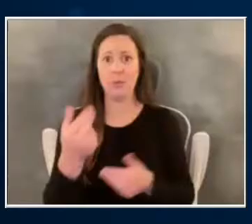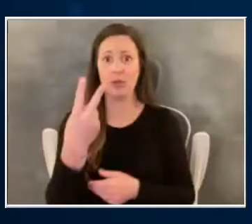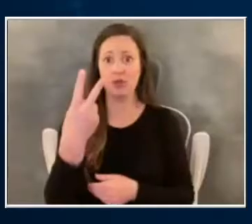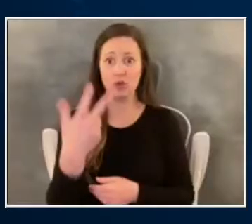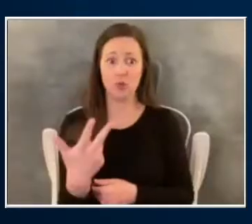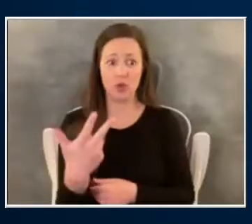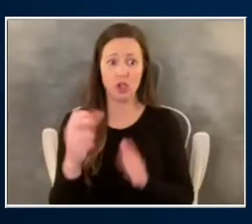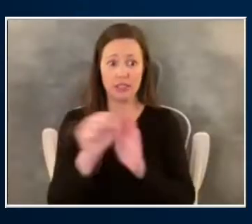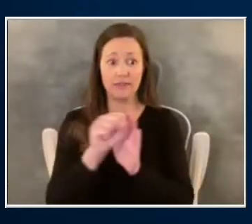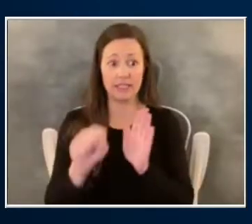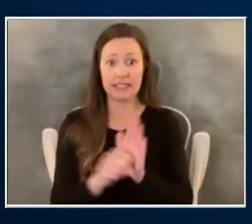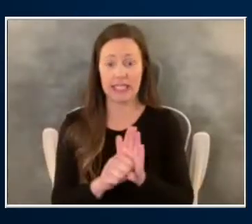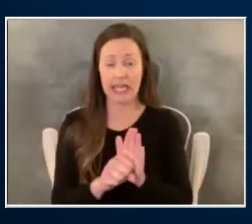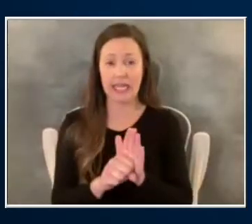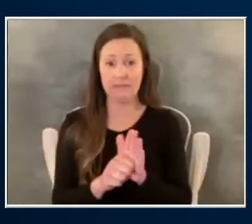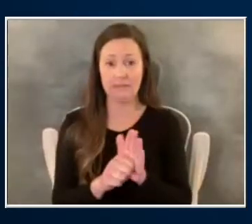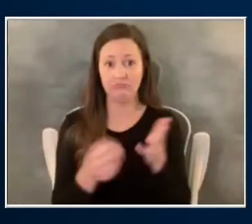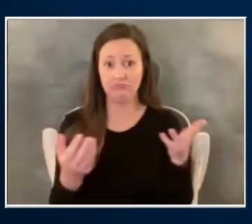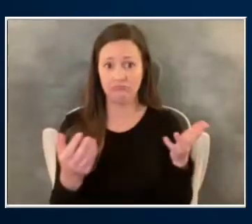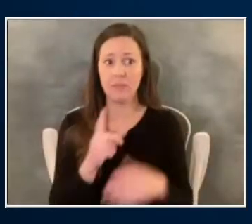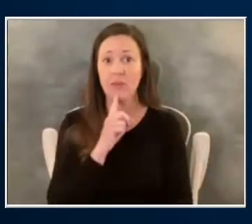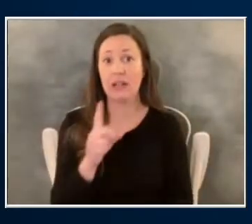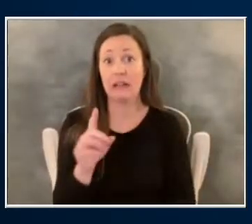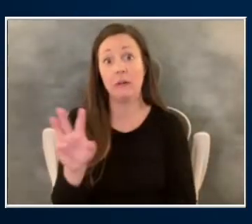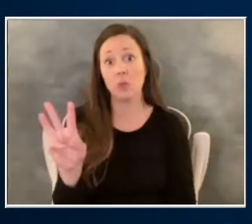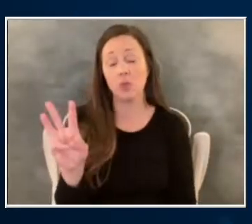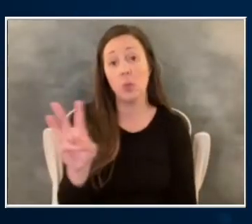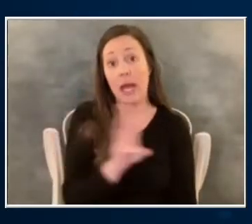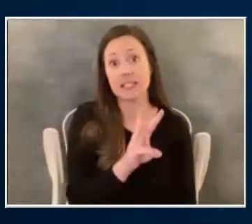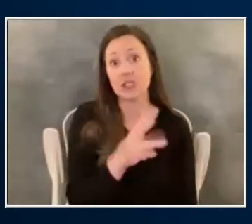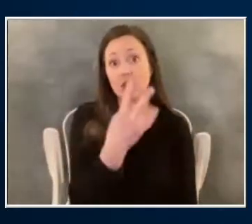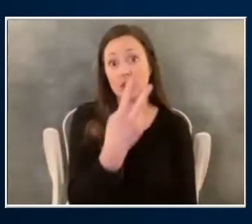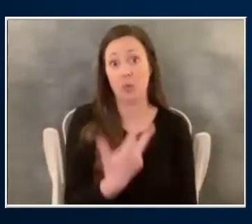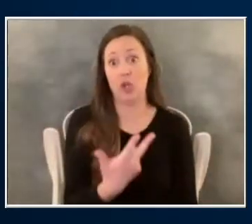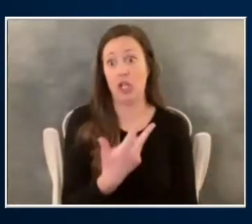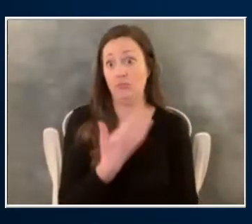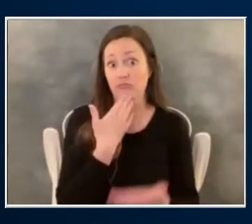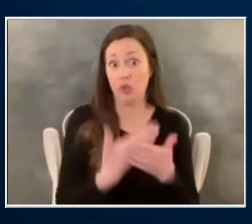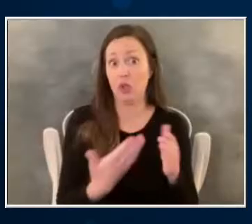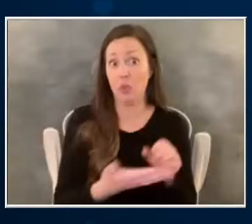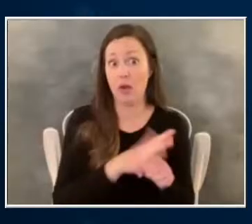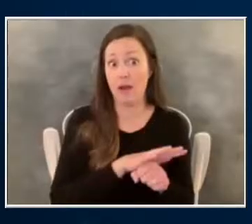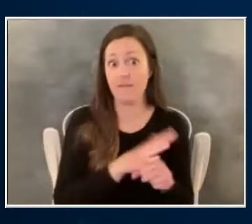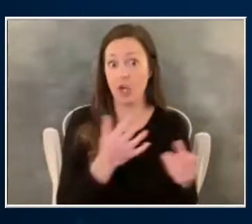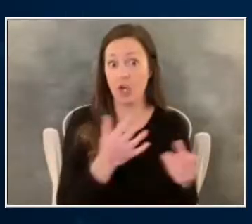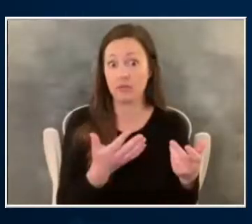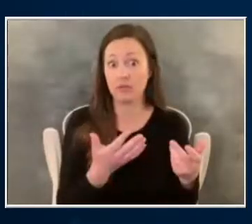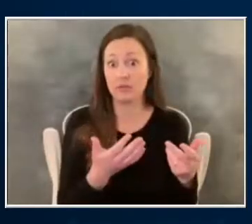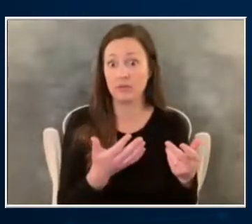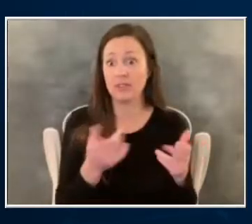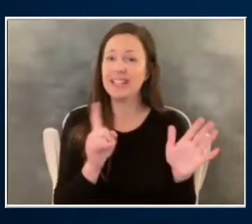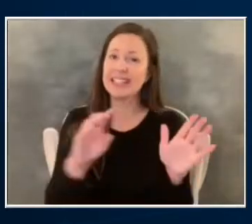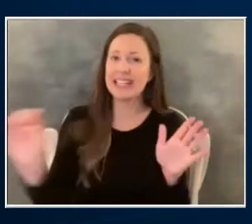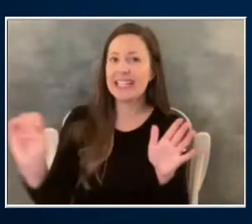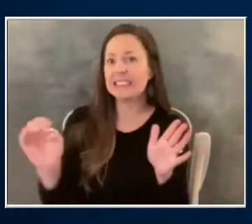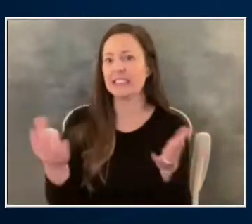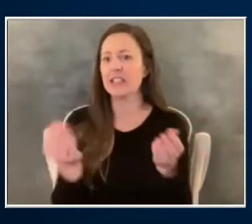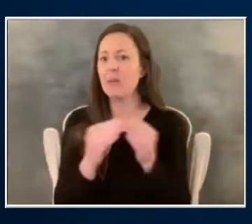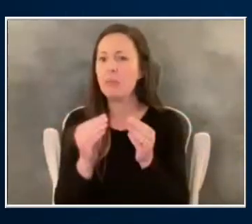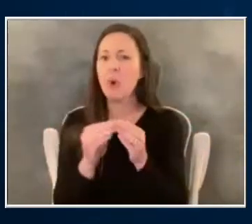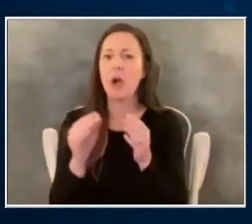Pretty much, the western 2/3 is well covered, and a little bit more spotty around the eastern, but